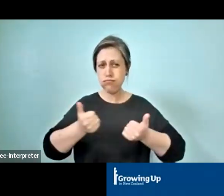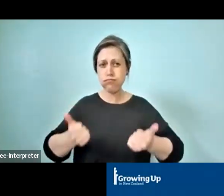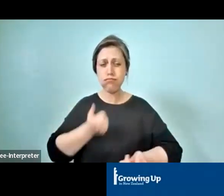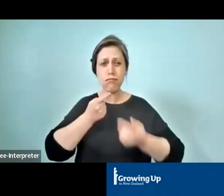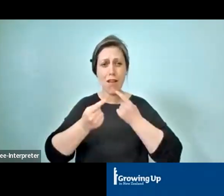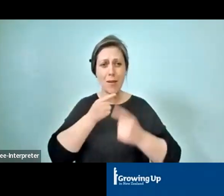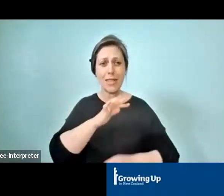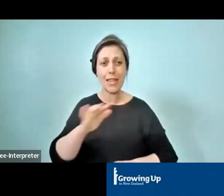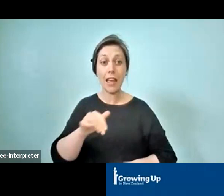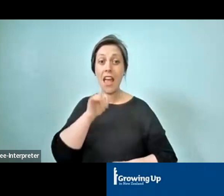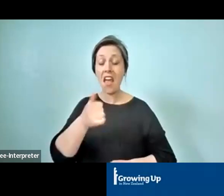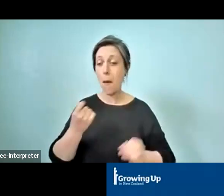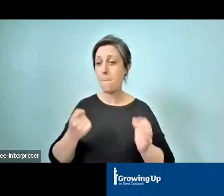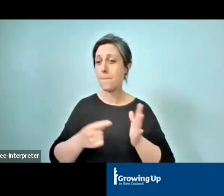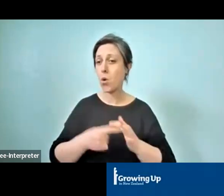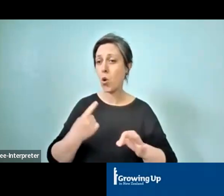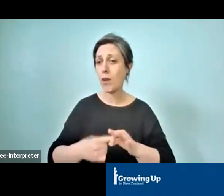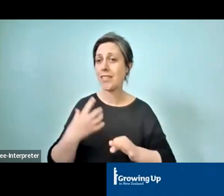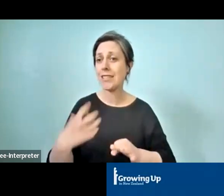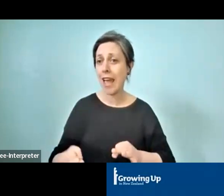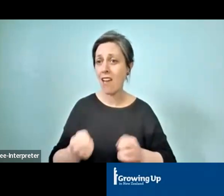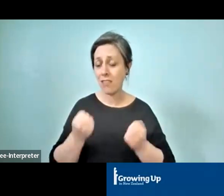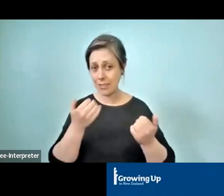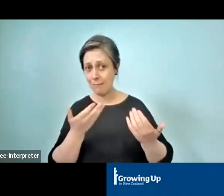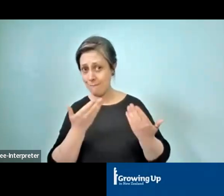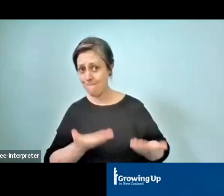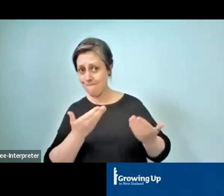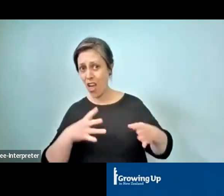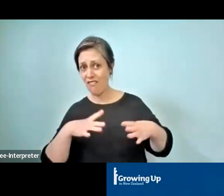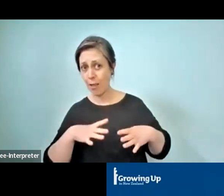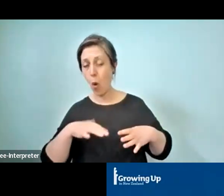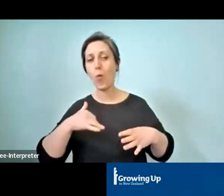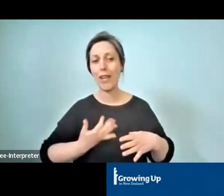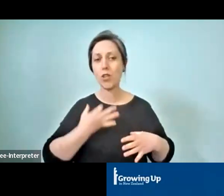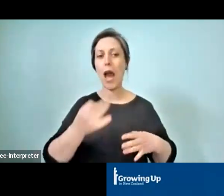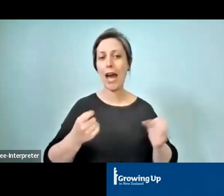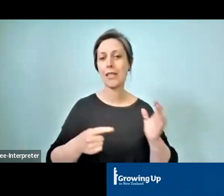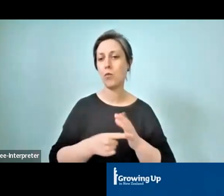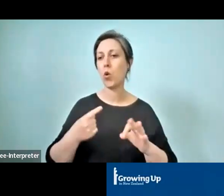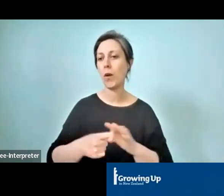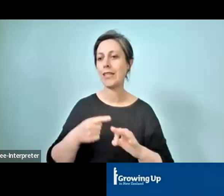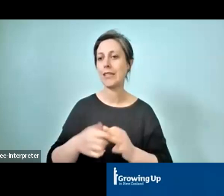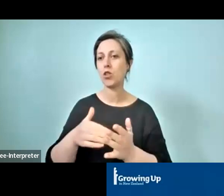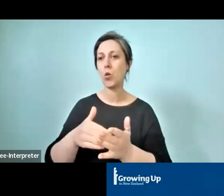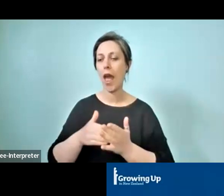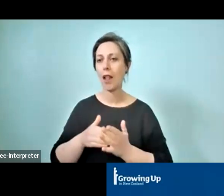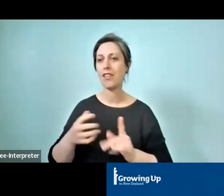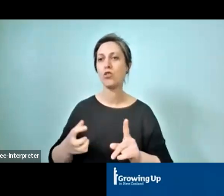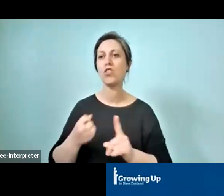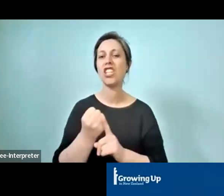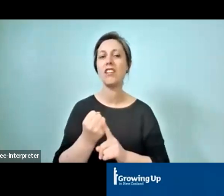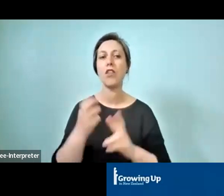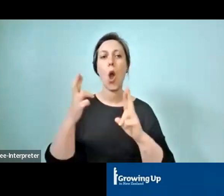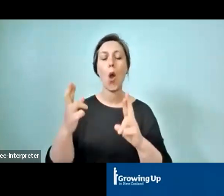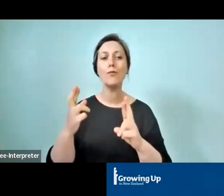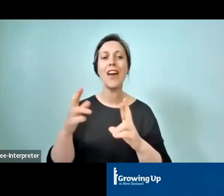really important questions. And we need really important questions to help achieve some of the hopes and aspirations that whānau have for their young